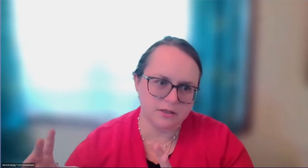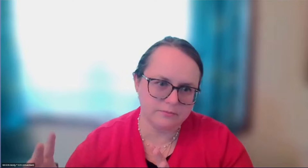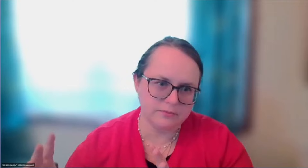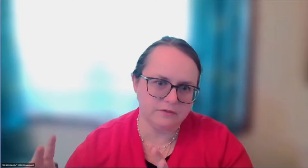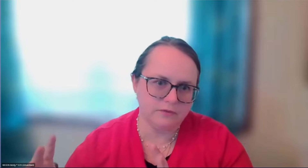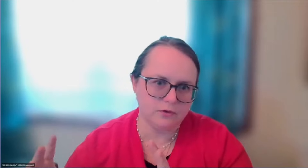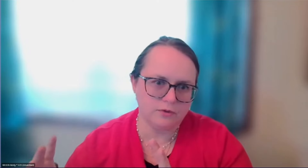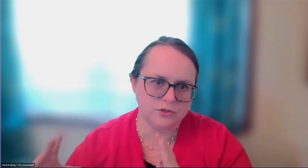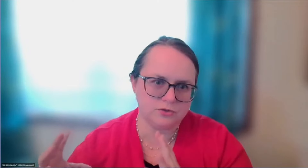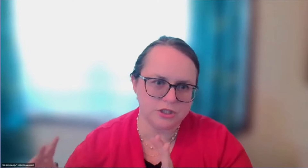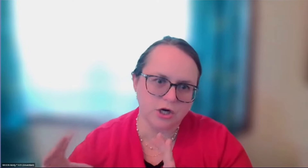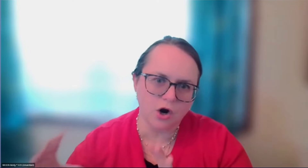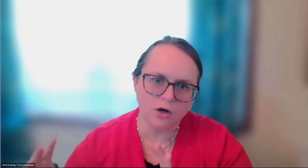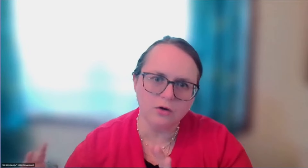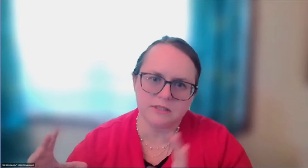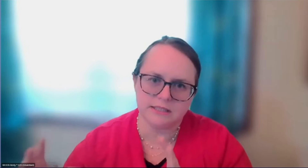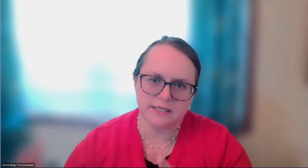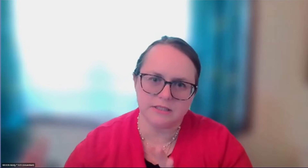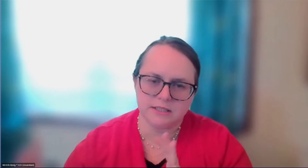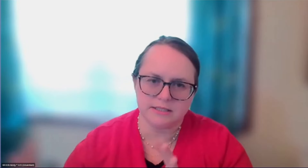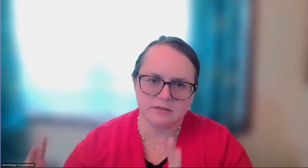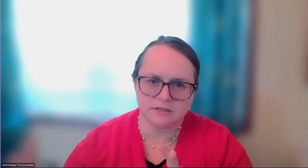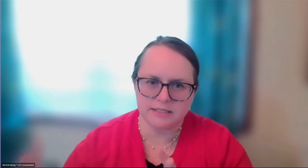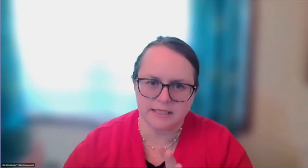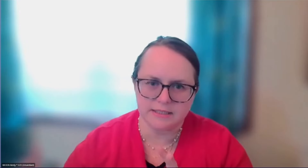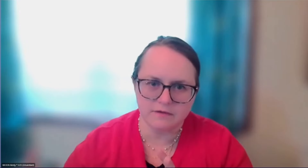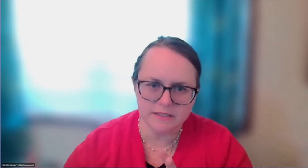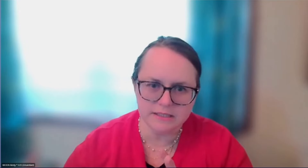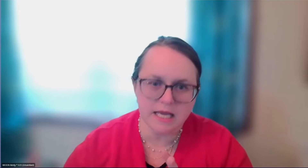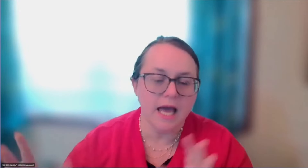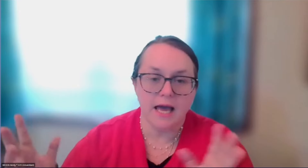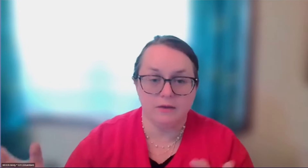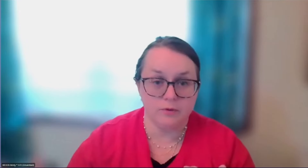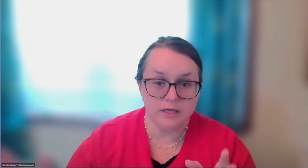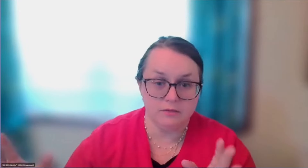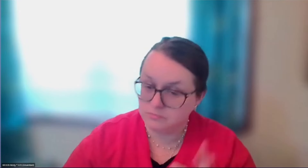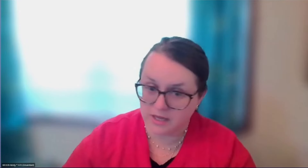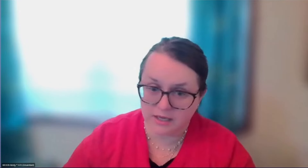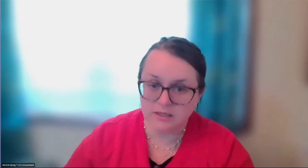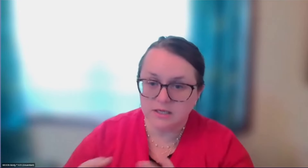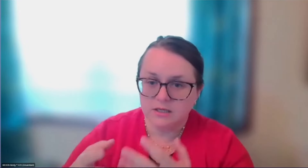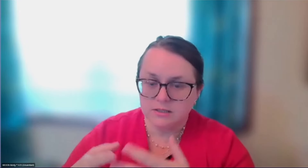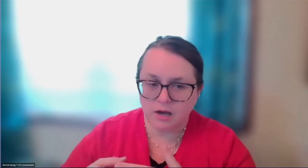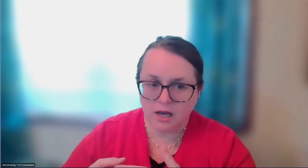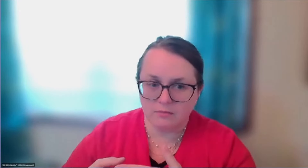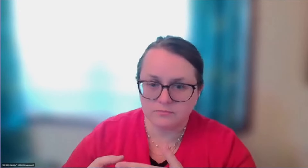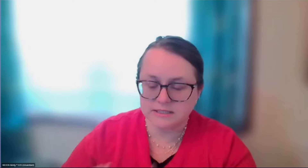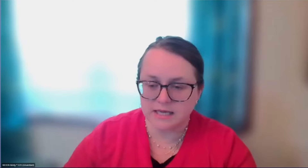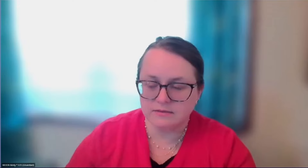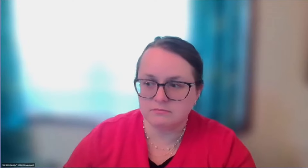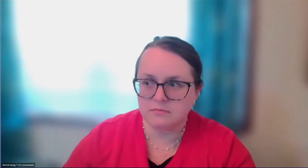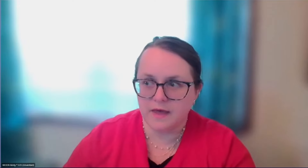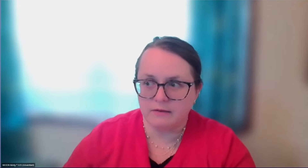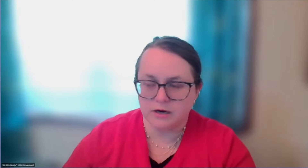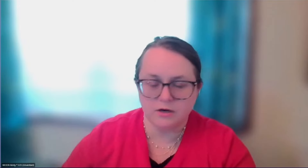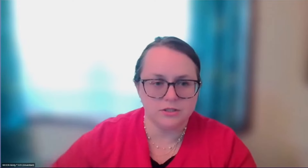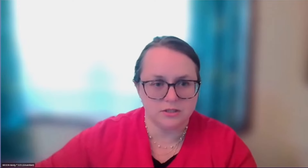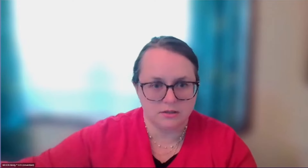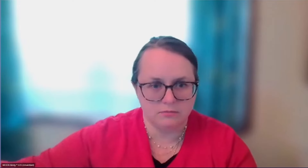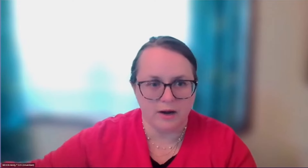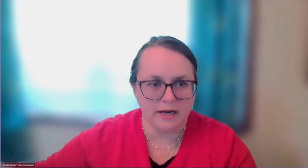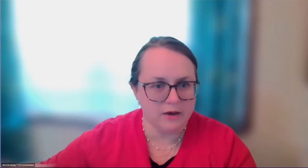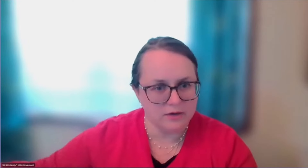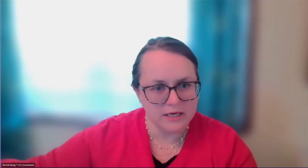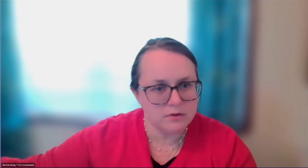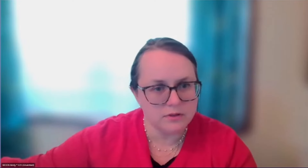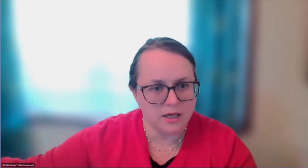is considered a complete voter registration card once it gets to the Secretary of State's office. And we then send that record